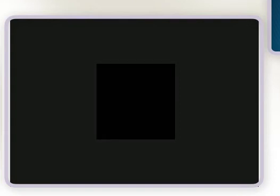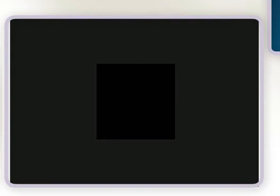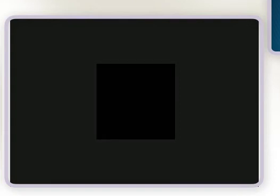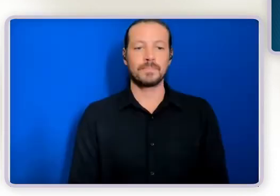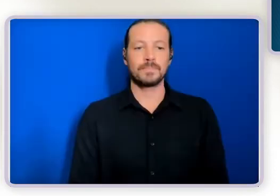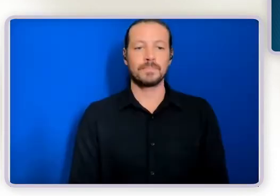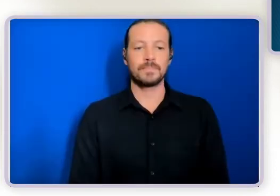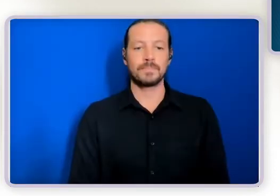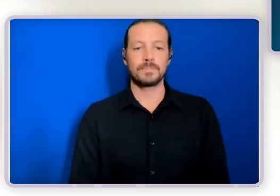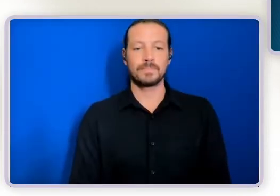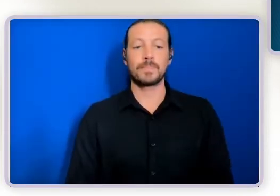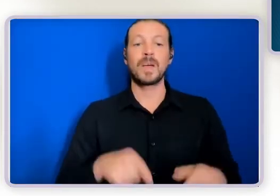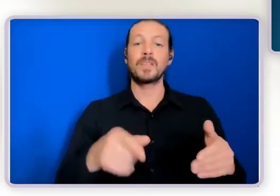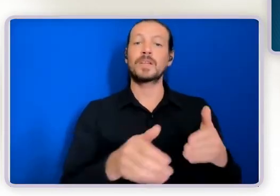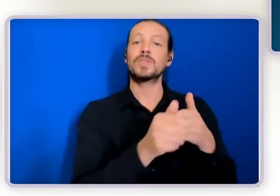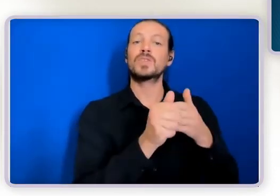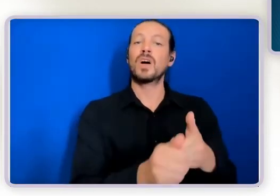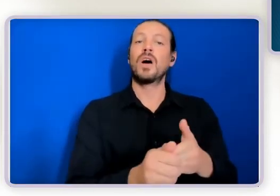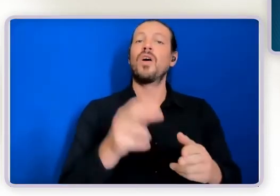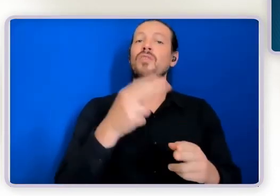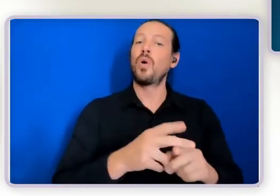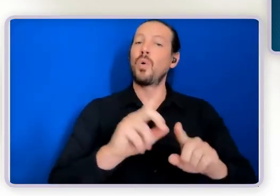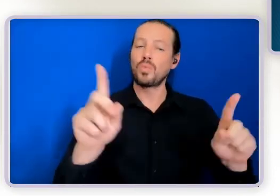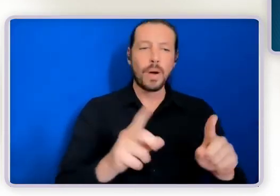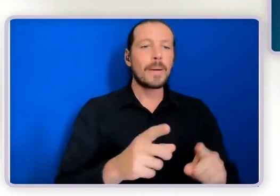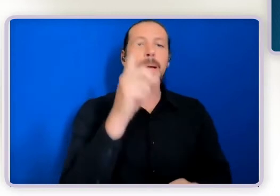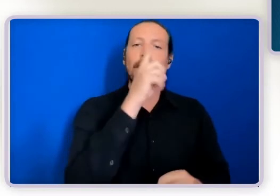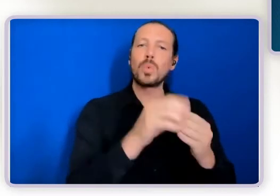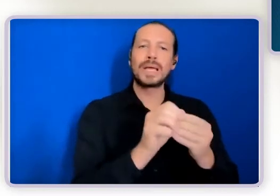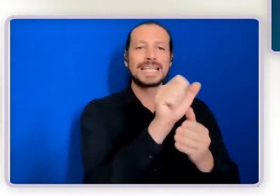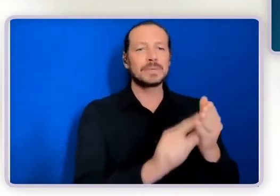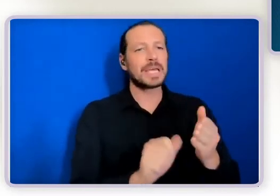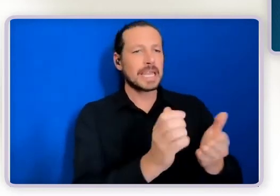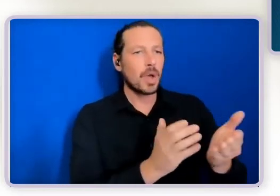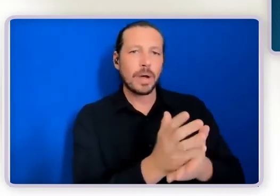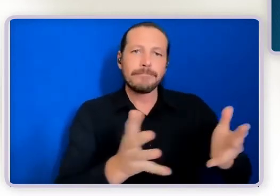Great. Assist in identifying each regulated restrictive